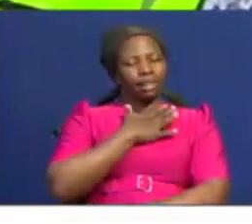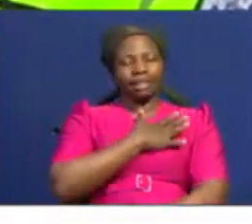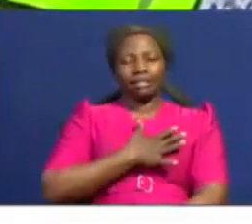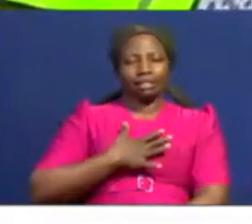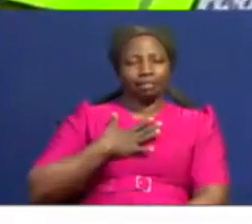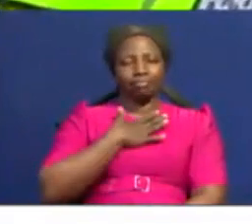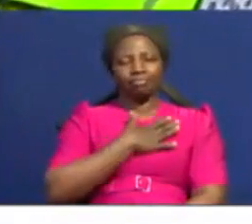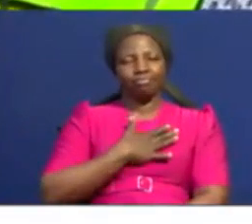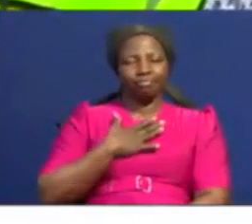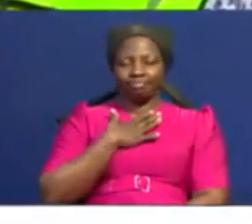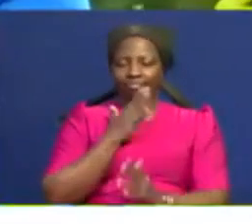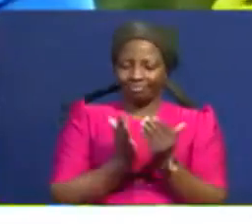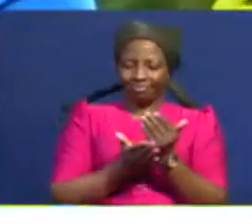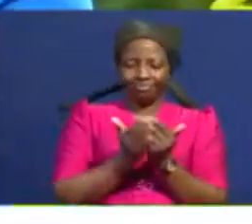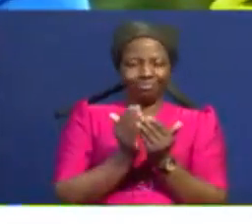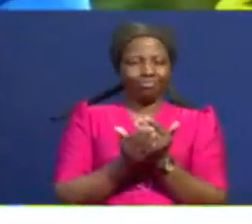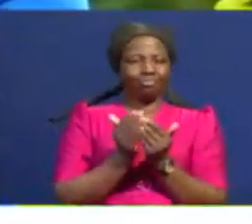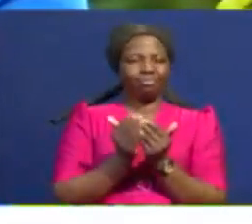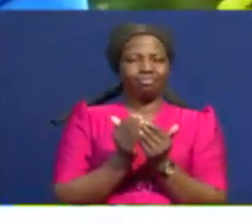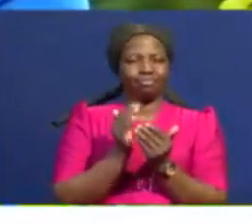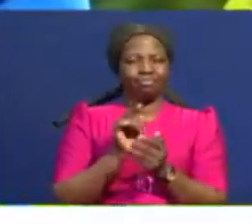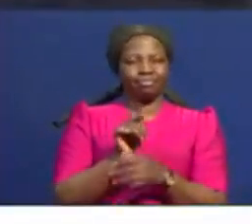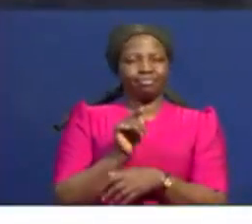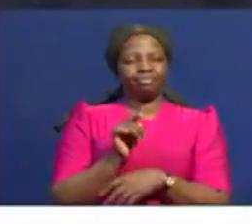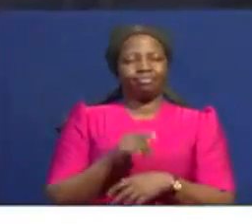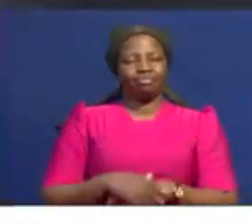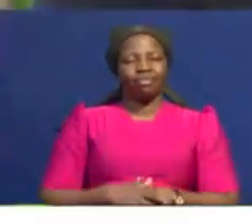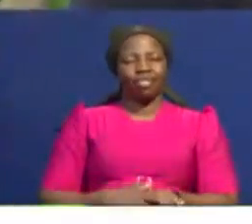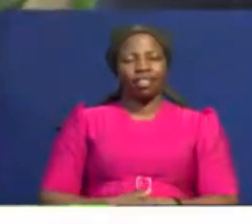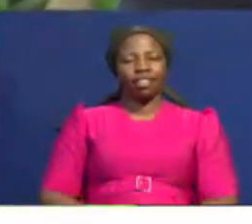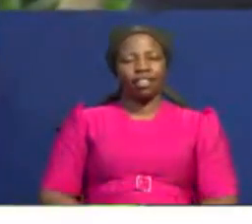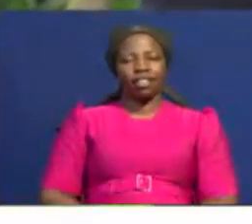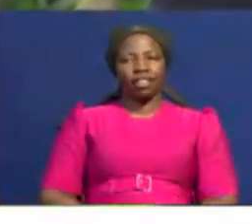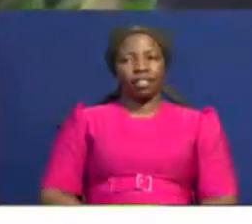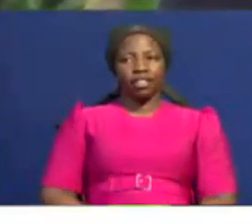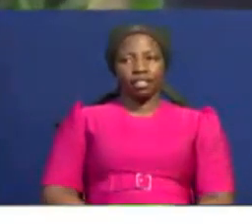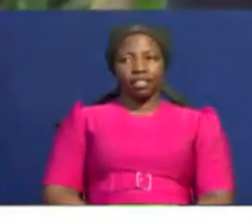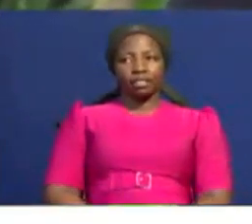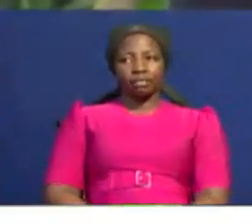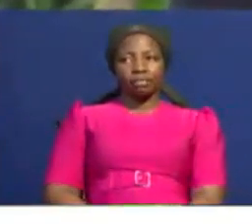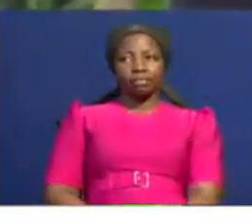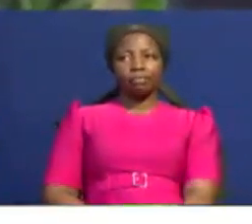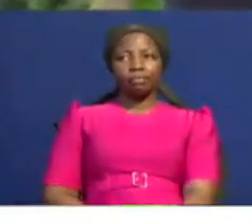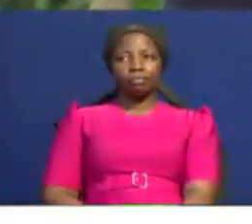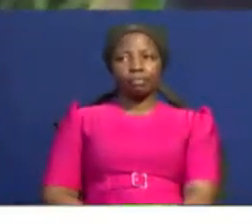please take care of it. For Legends Edition, I'm Christine Matunda.